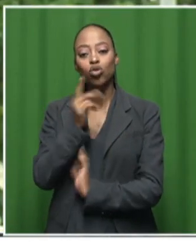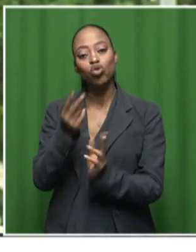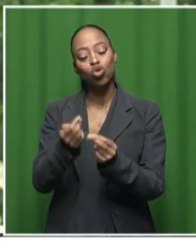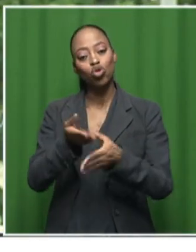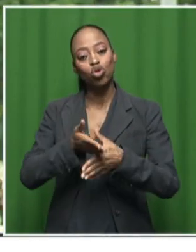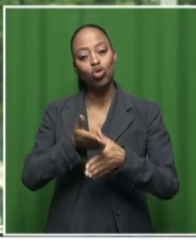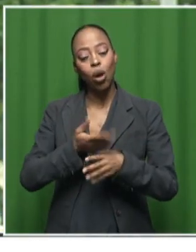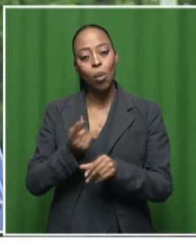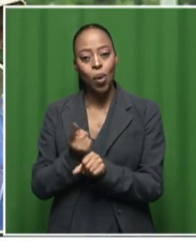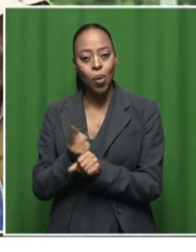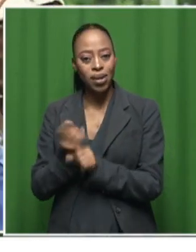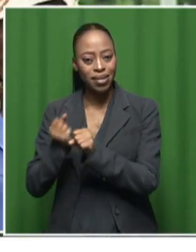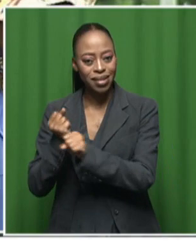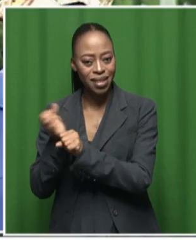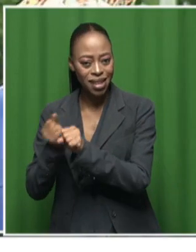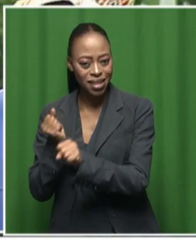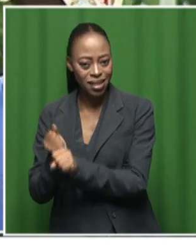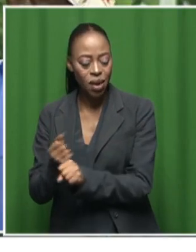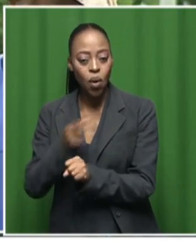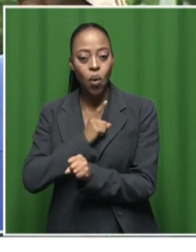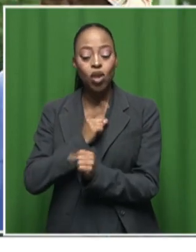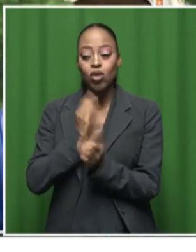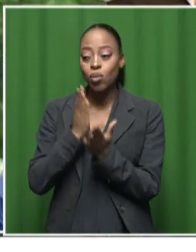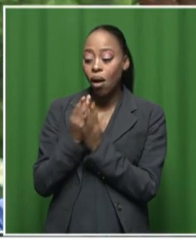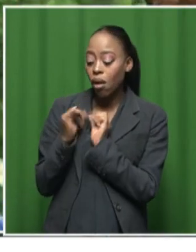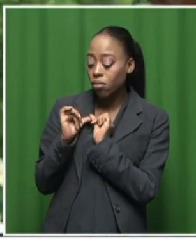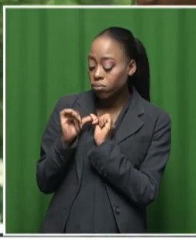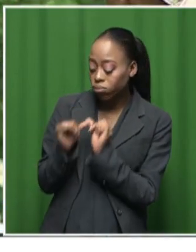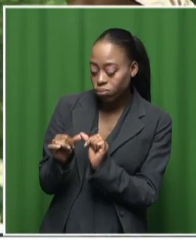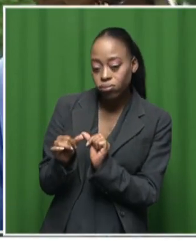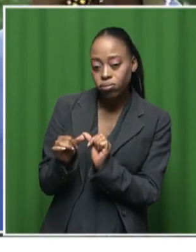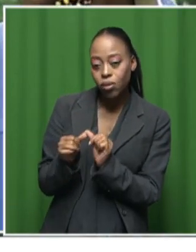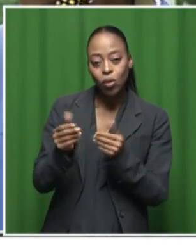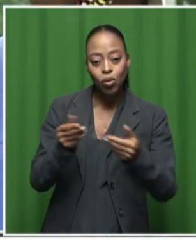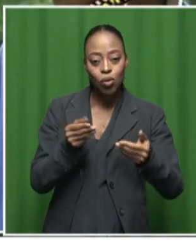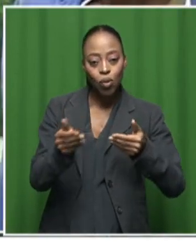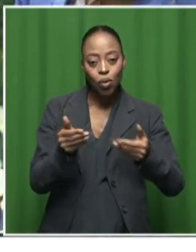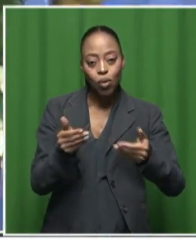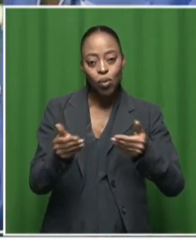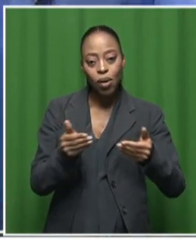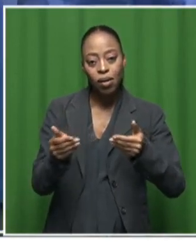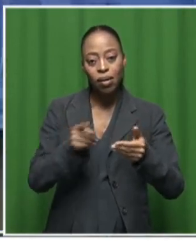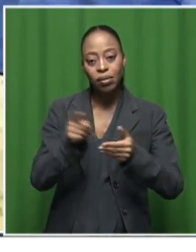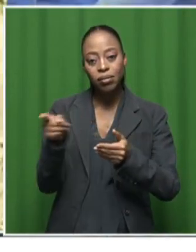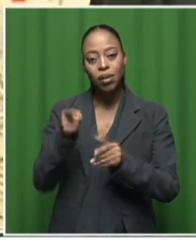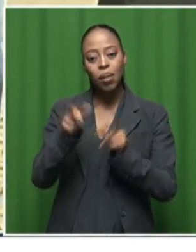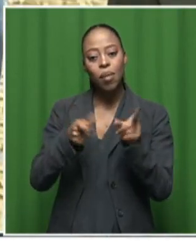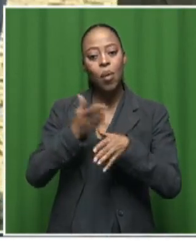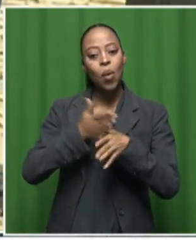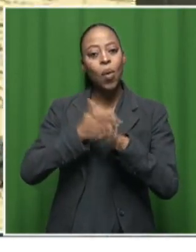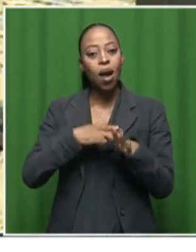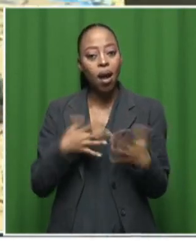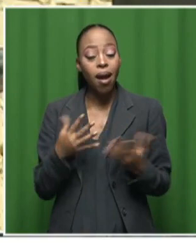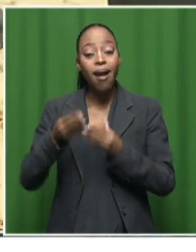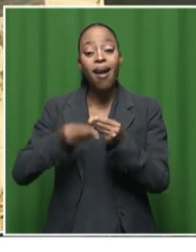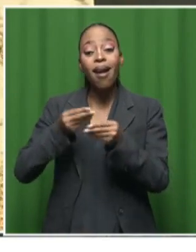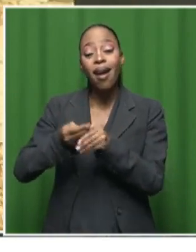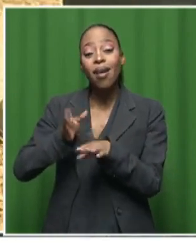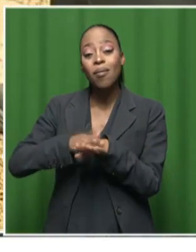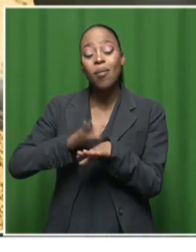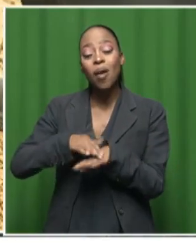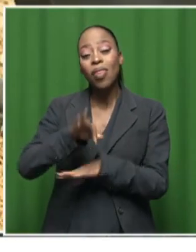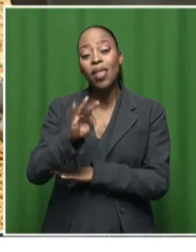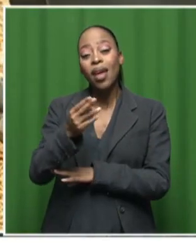jobs every year just to maintain the current unemployment level, and add another 300,000 to that, if you like,